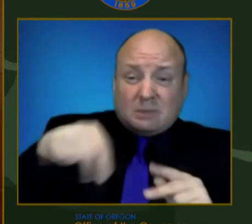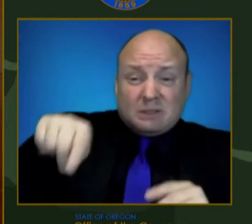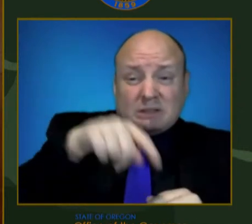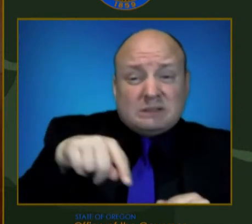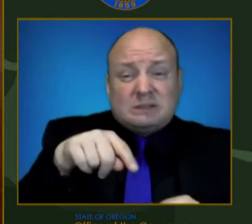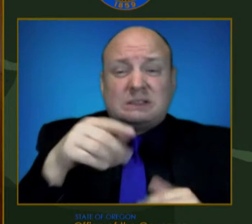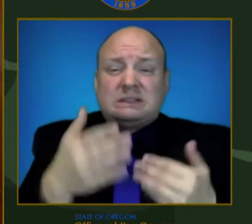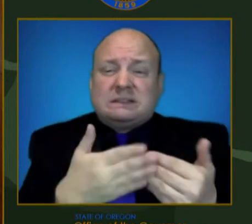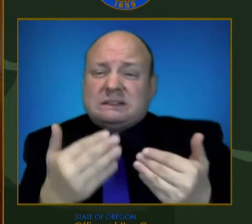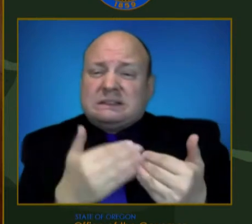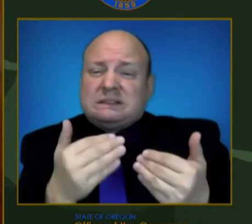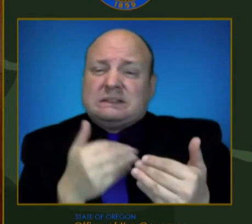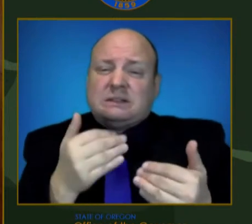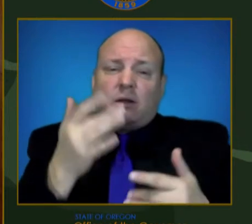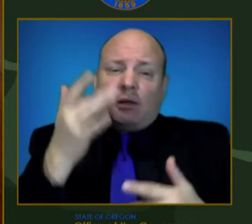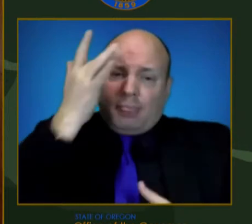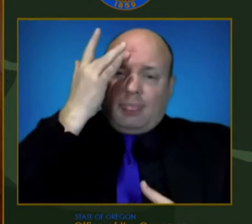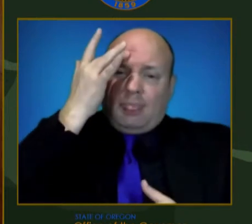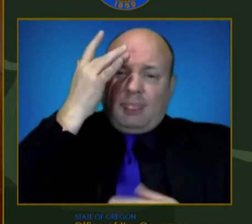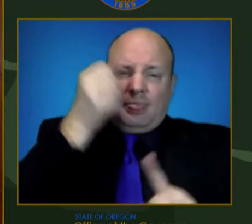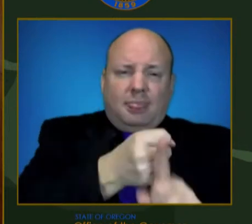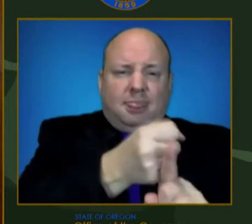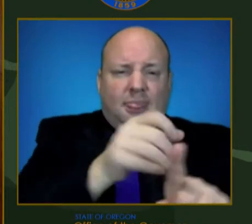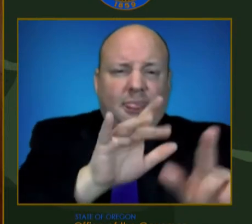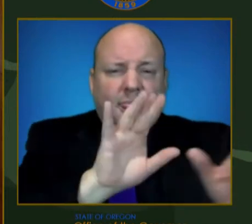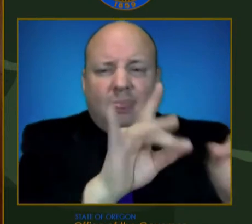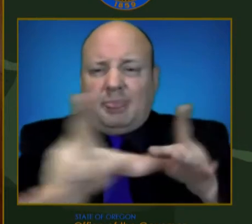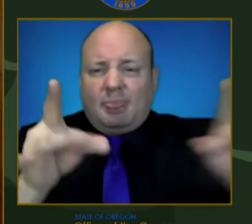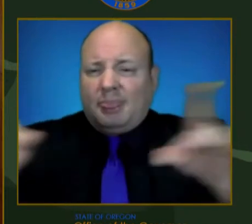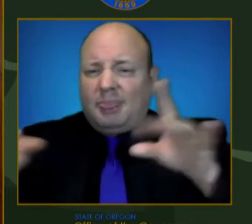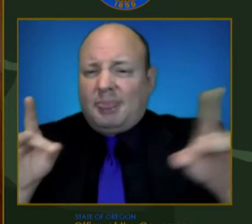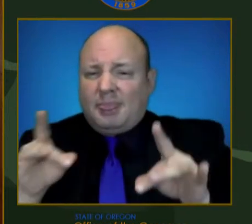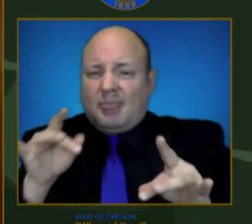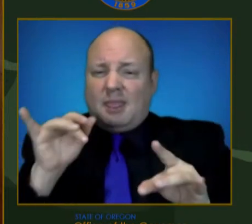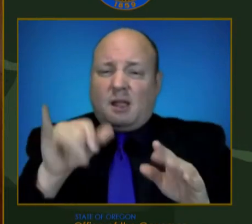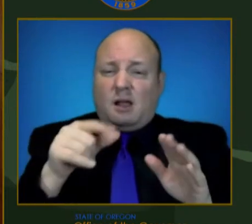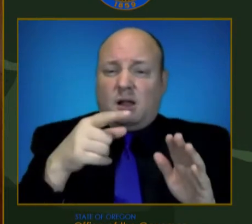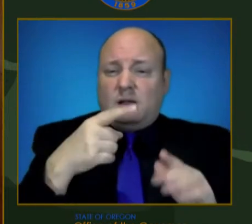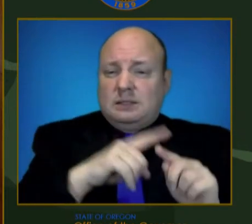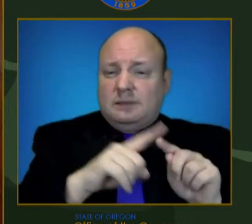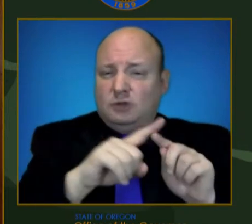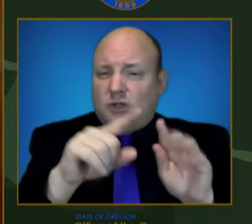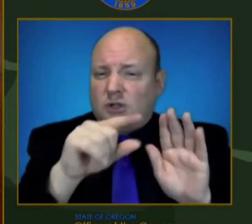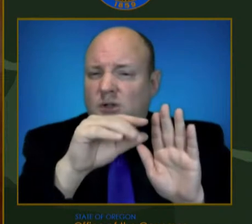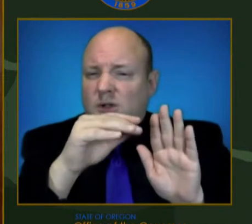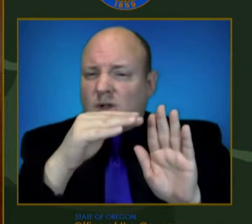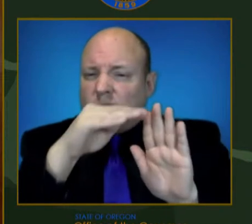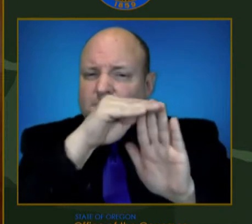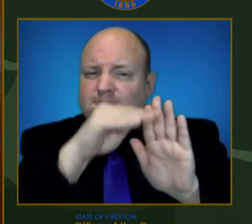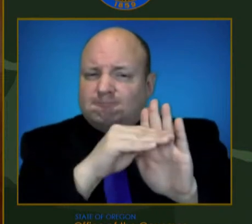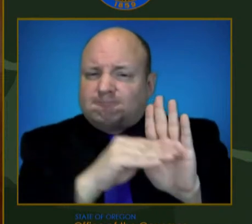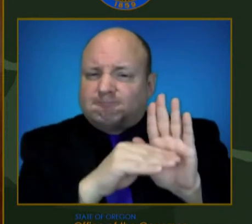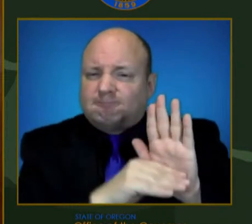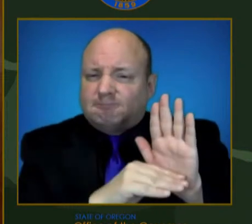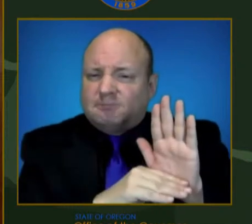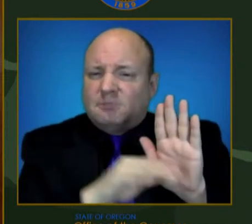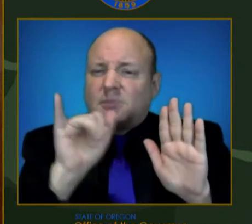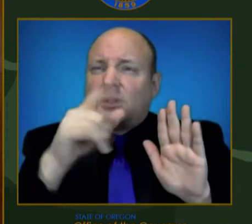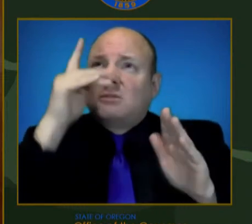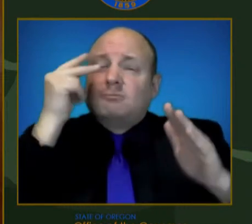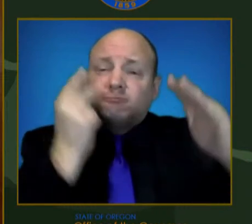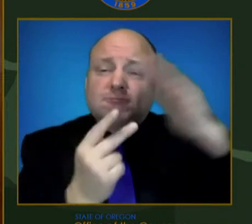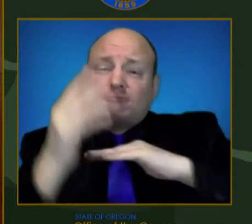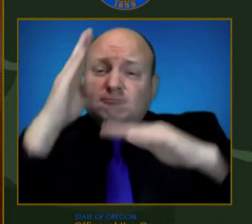However, even with all we've lost, we can still see a path forward.